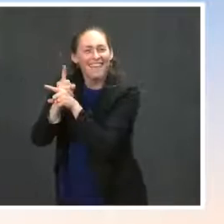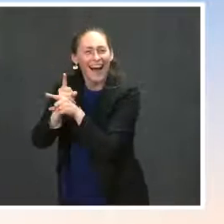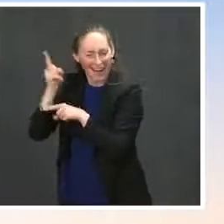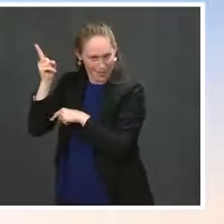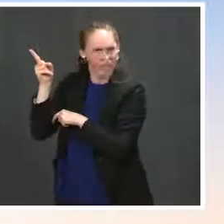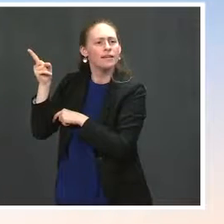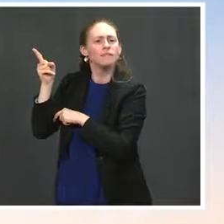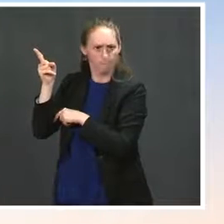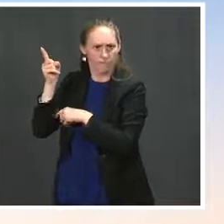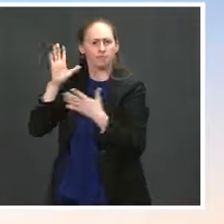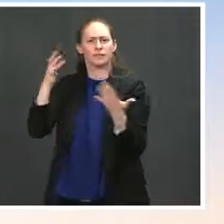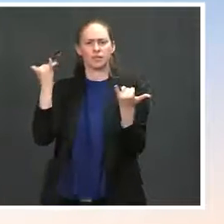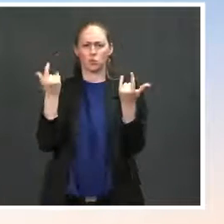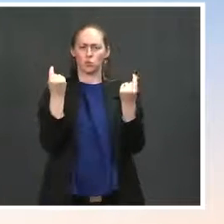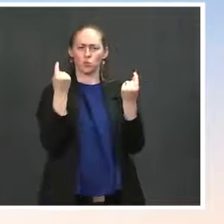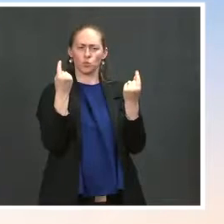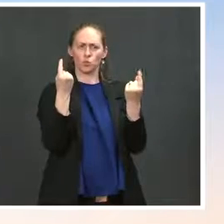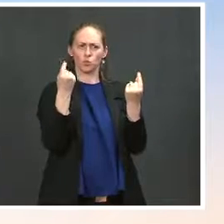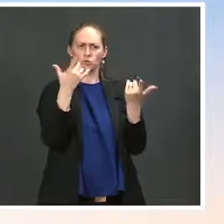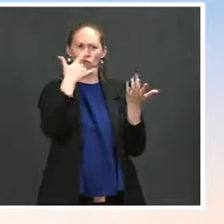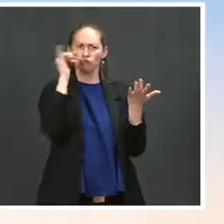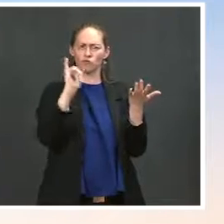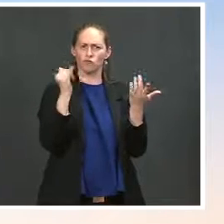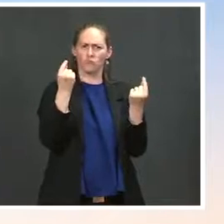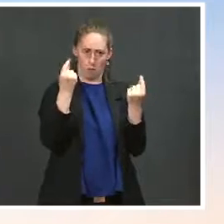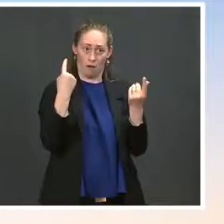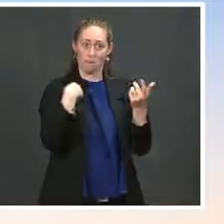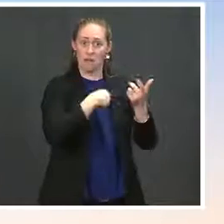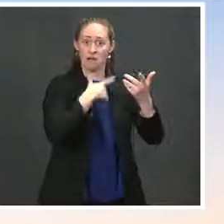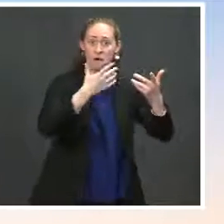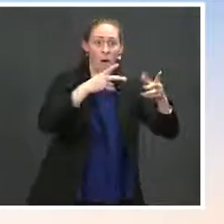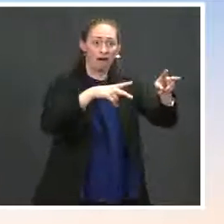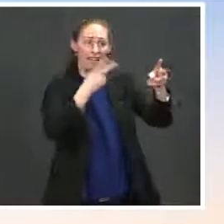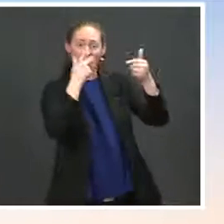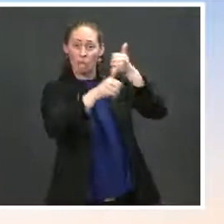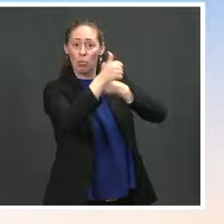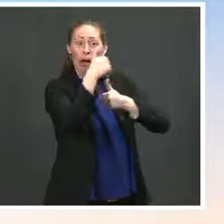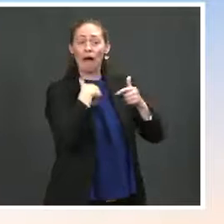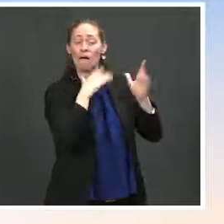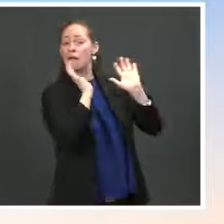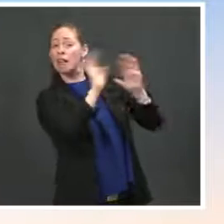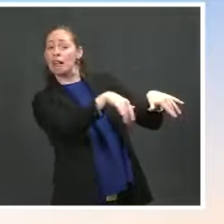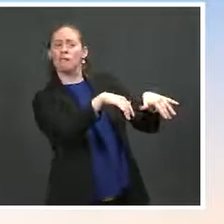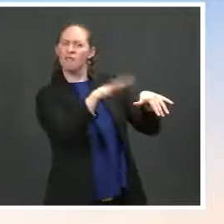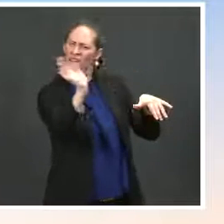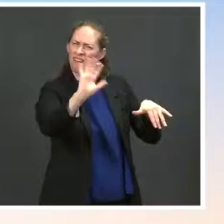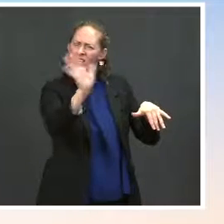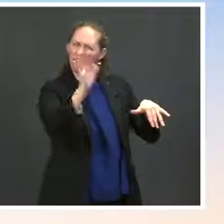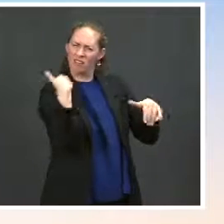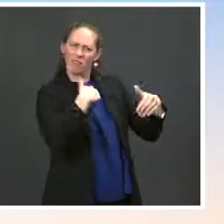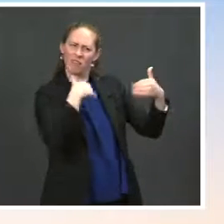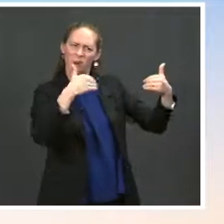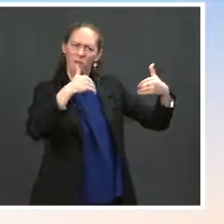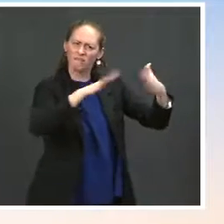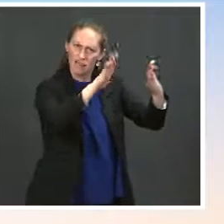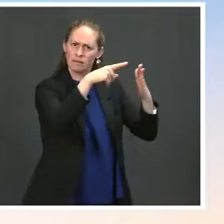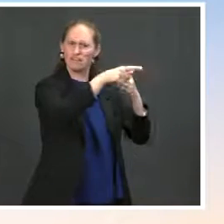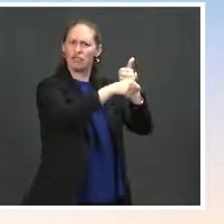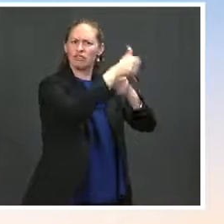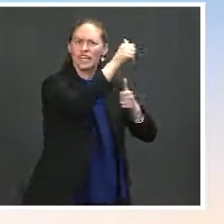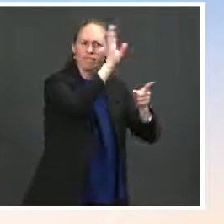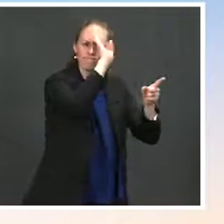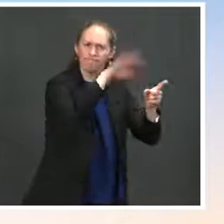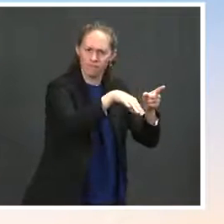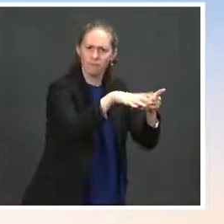just about avoiding an existential threat, which climate change is. It's about how we create jobs